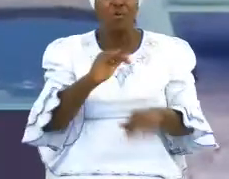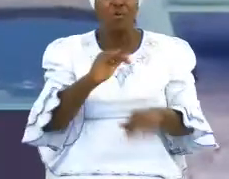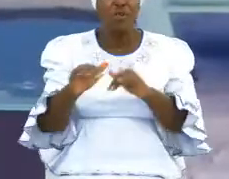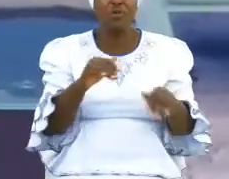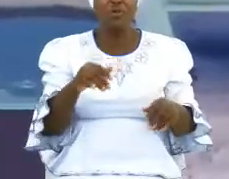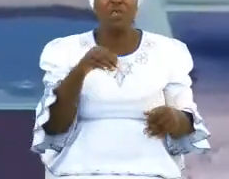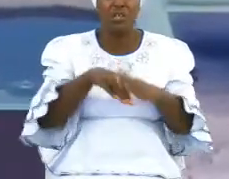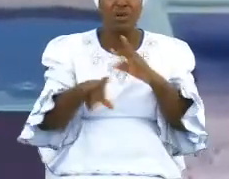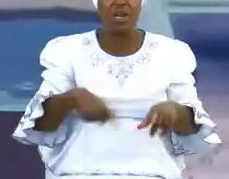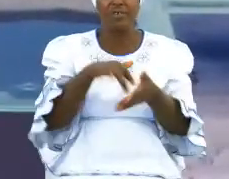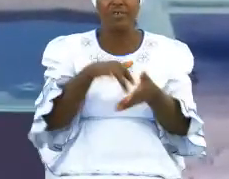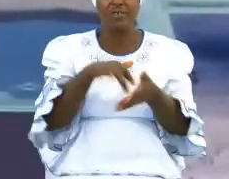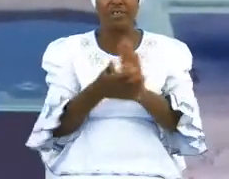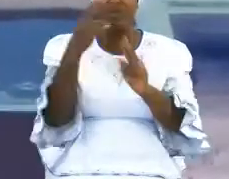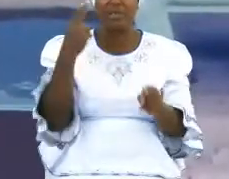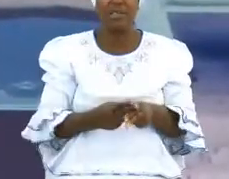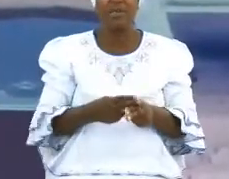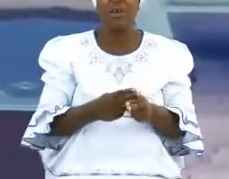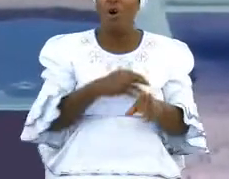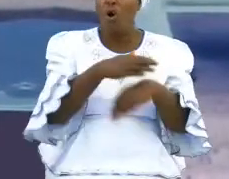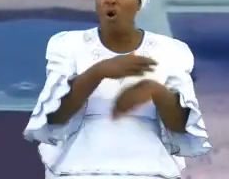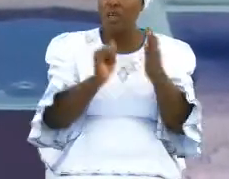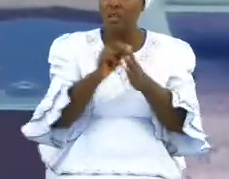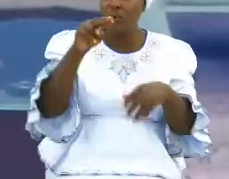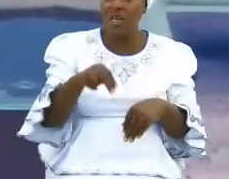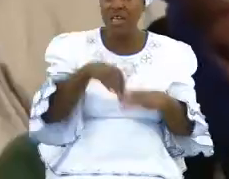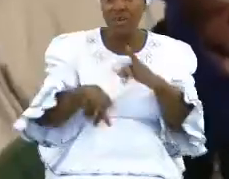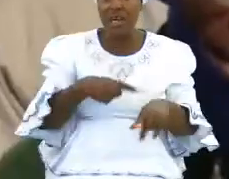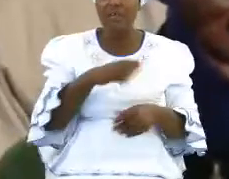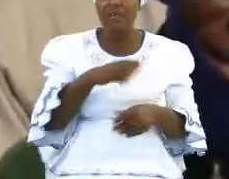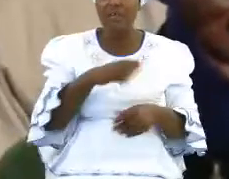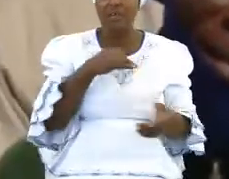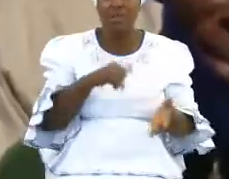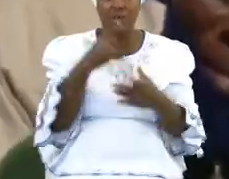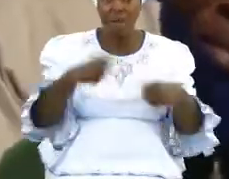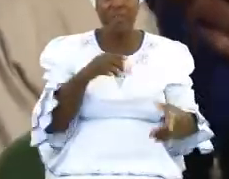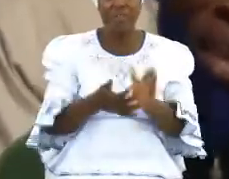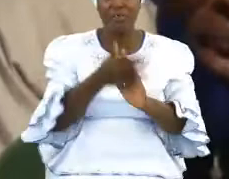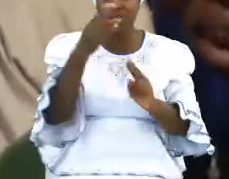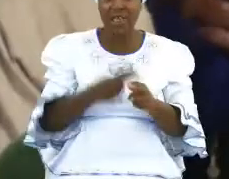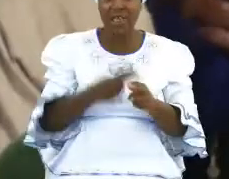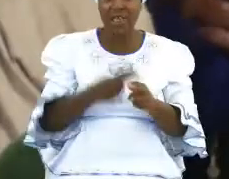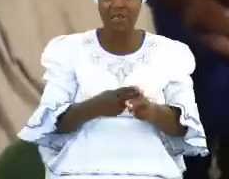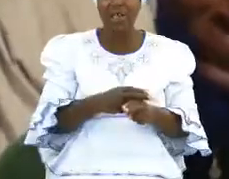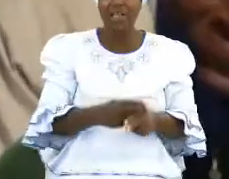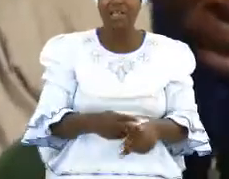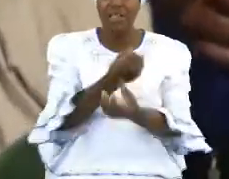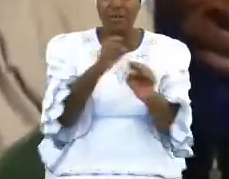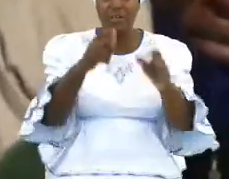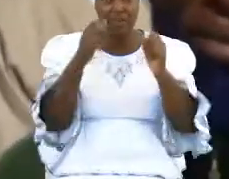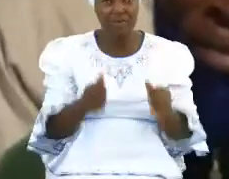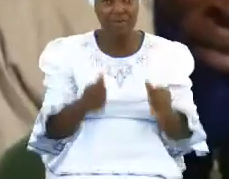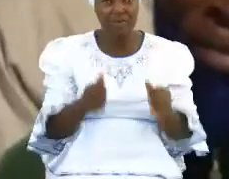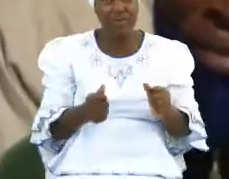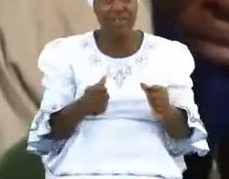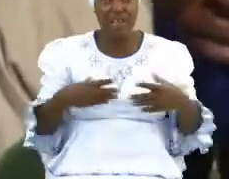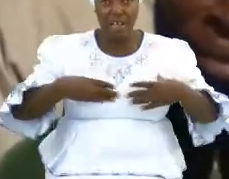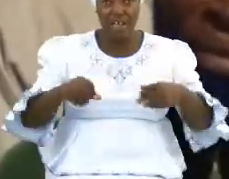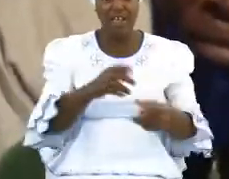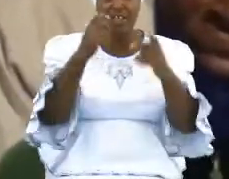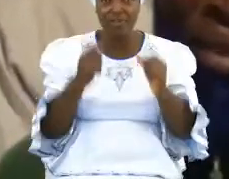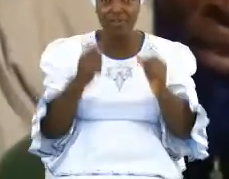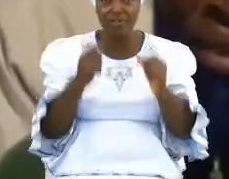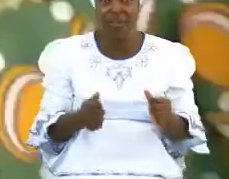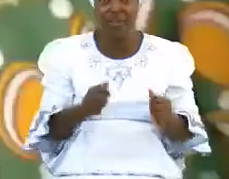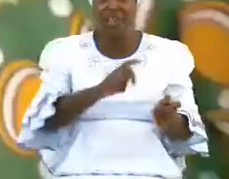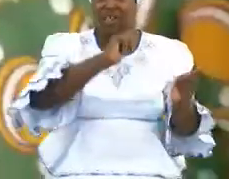life. Salvation immediate. Healing immediate. Transformation of